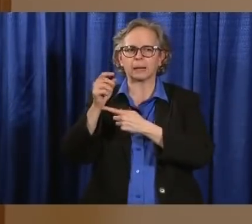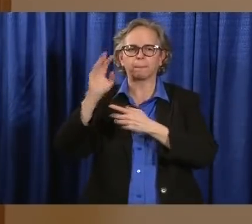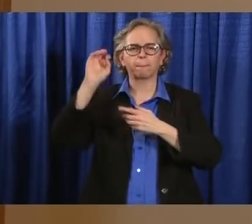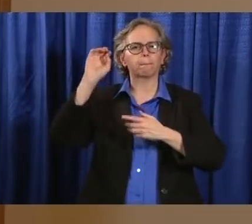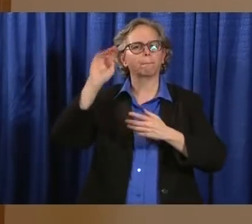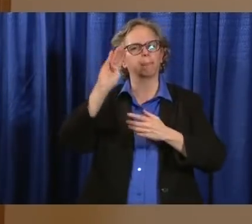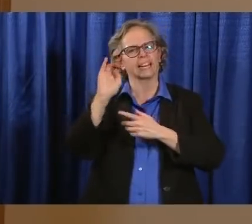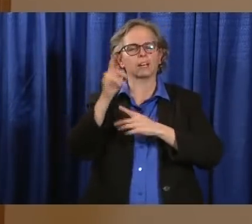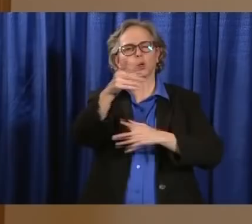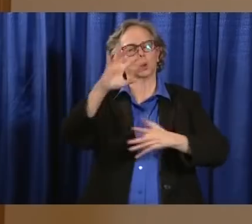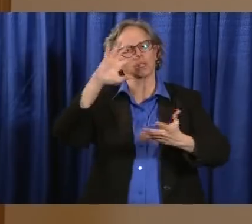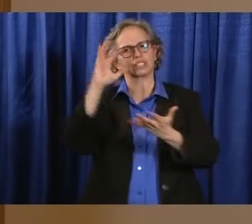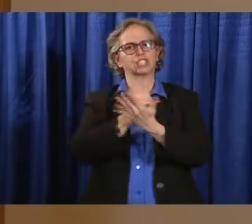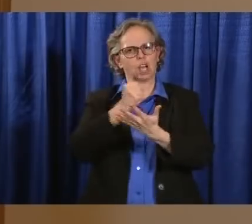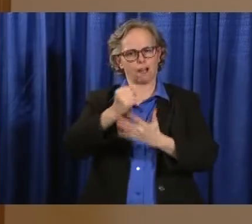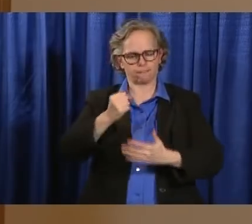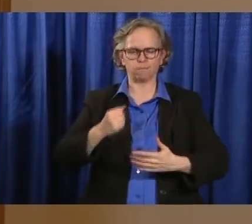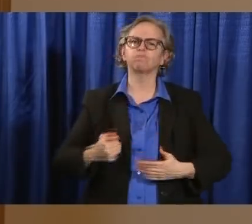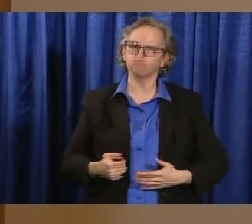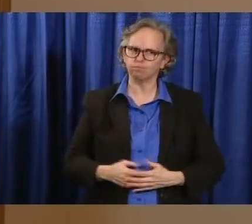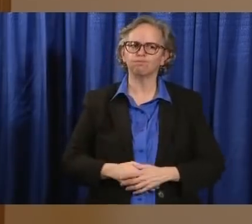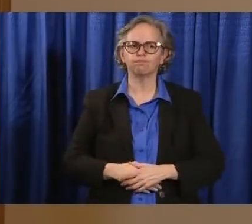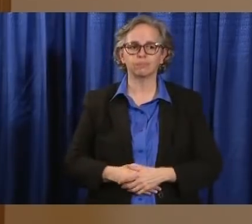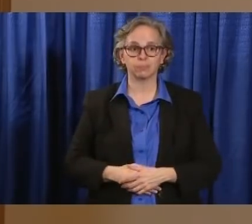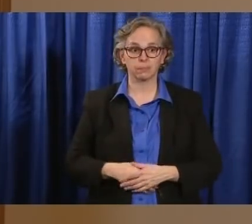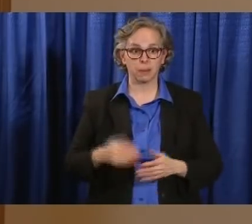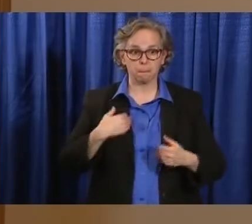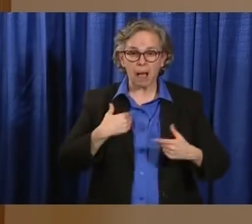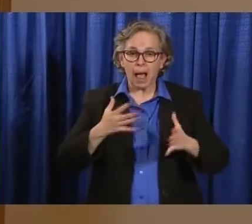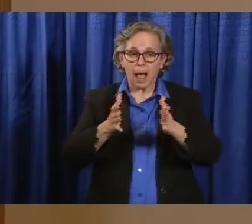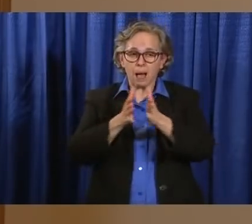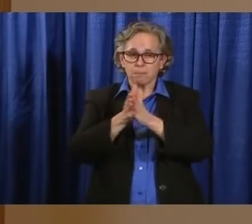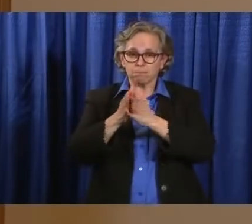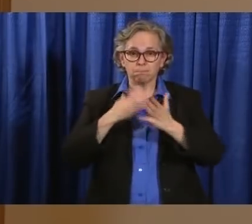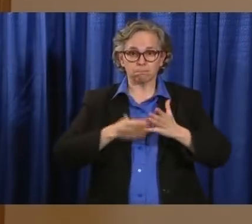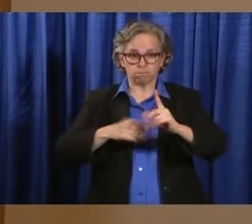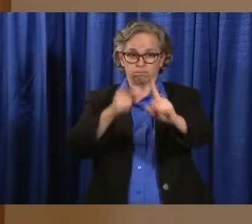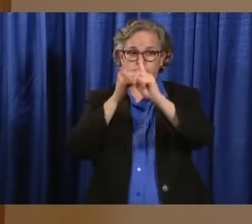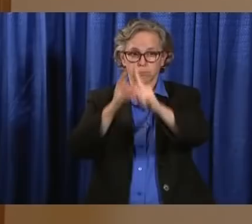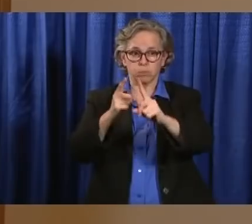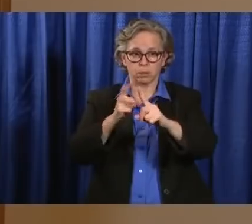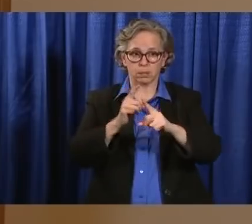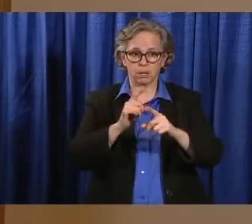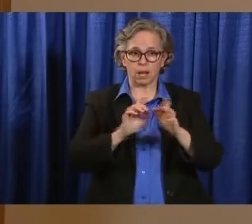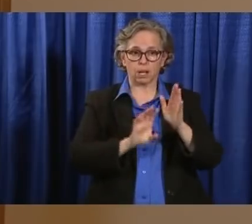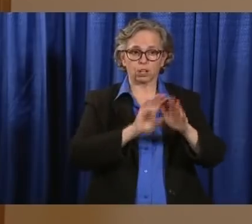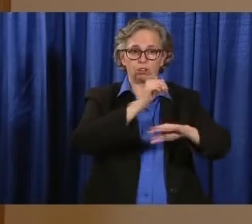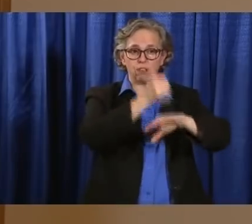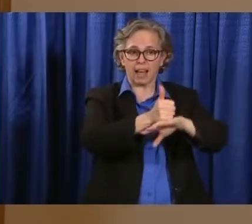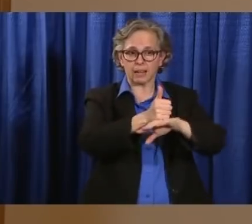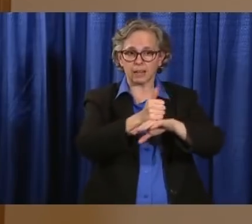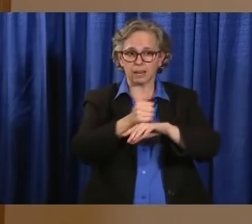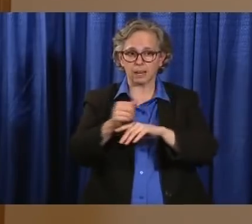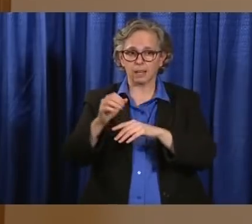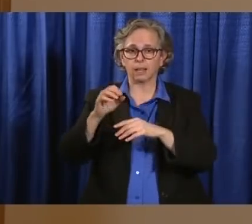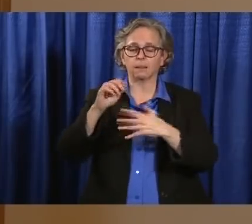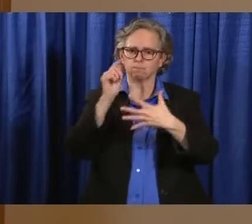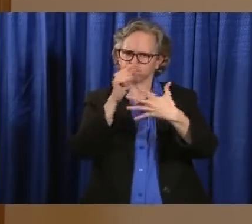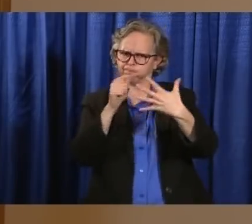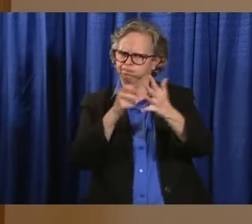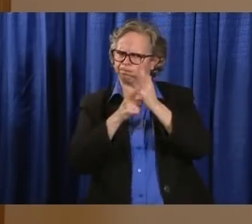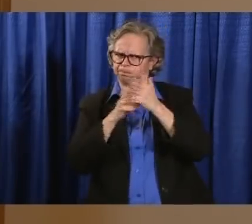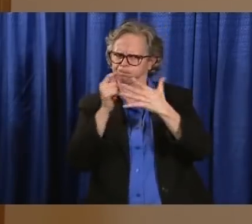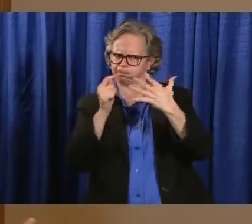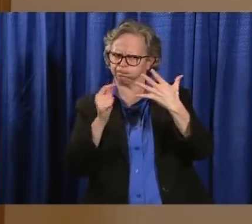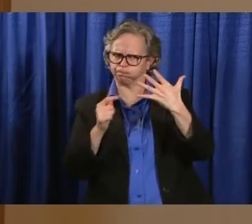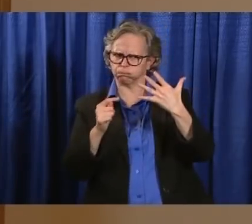statement is creating the conditions in which all Ohioans can lead flourishing lives and contribute to their full potential. And